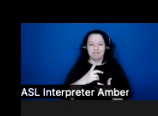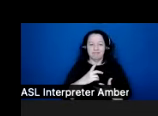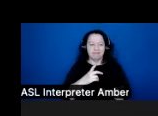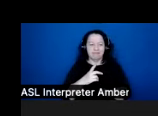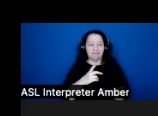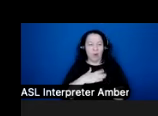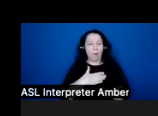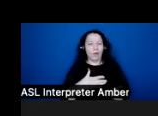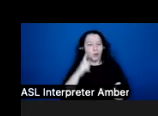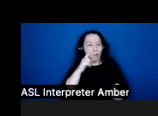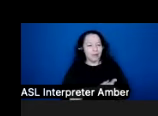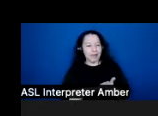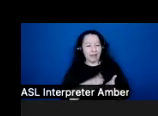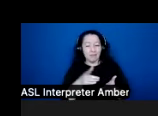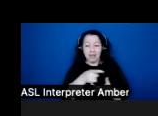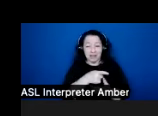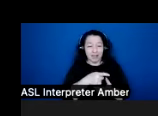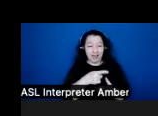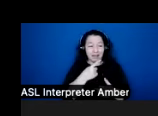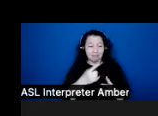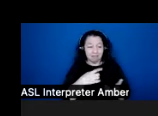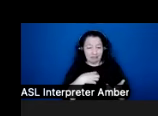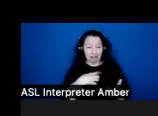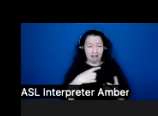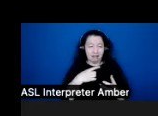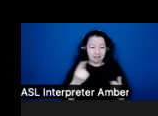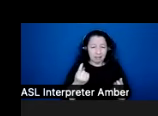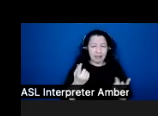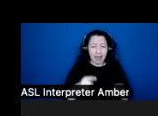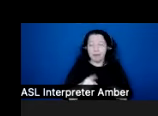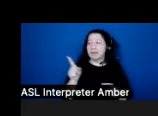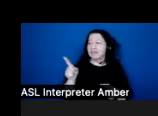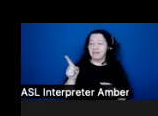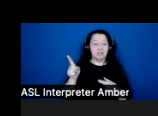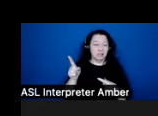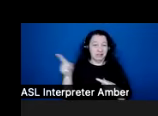it's a person in the community who folks know and sort of have